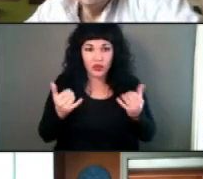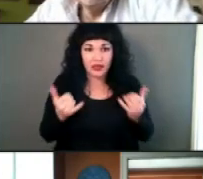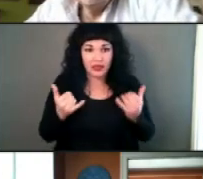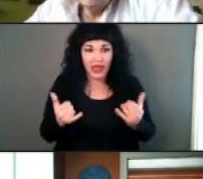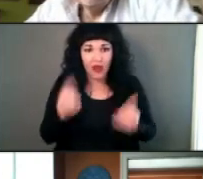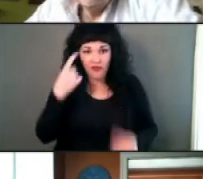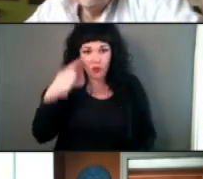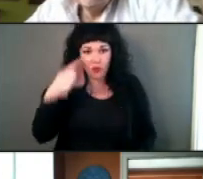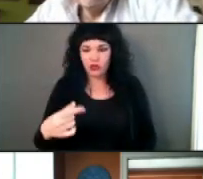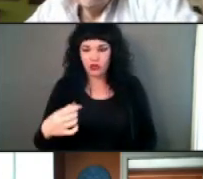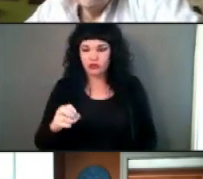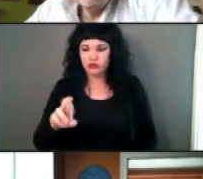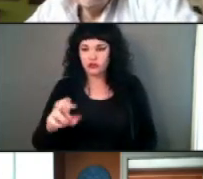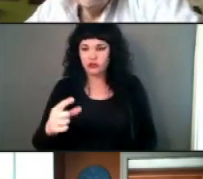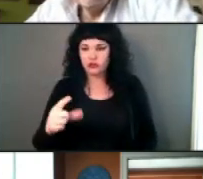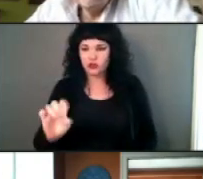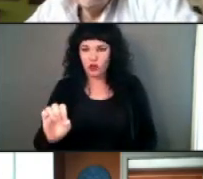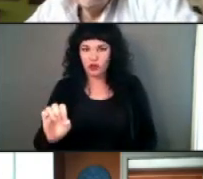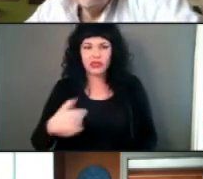friends.